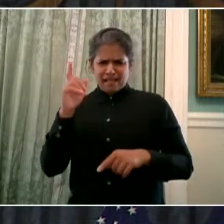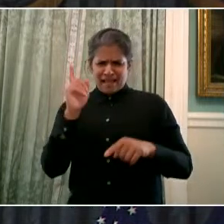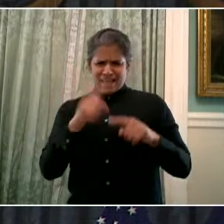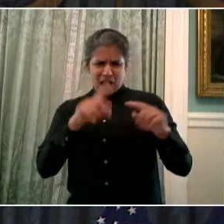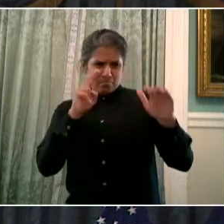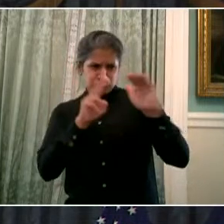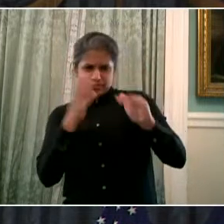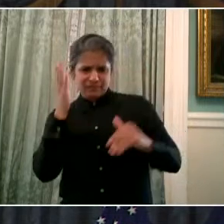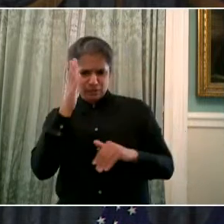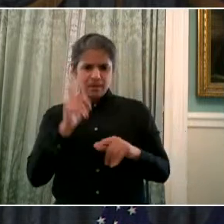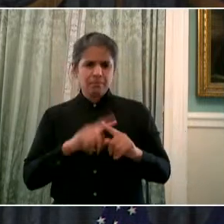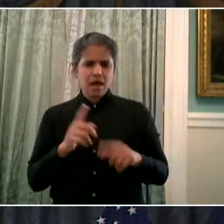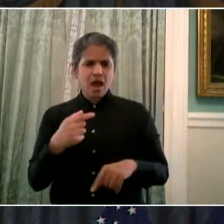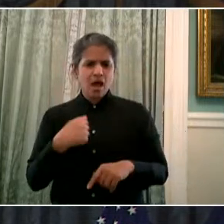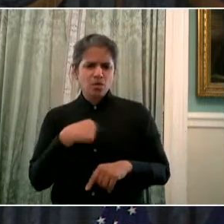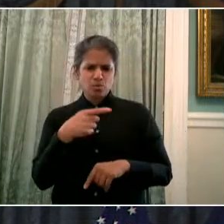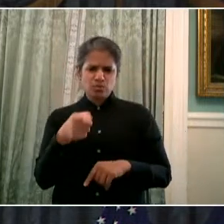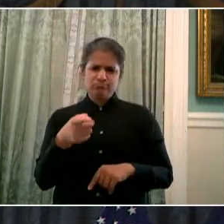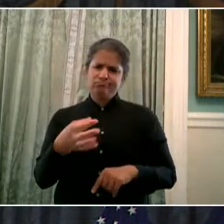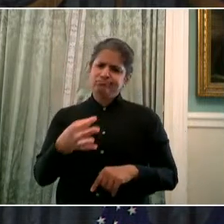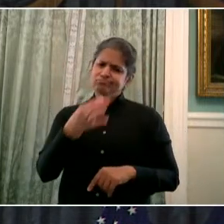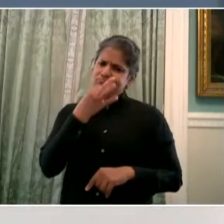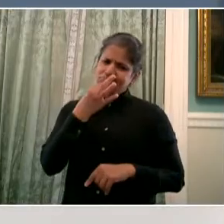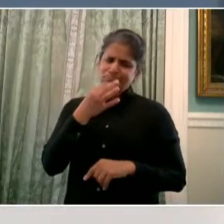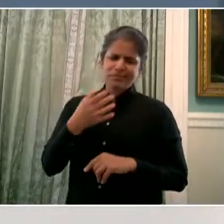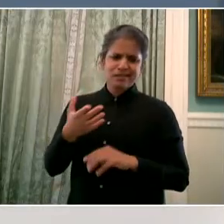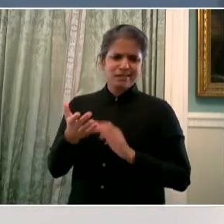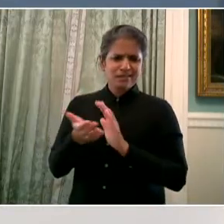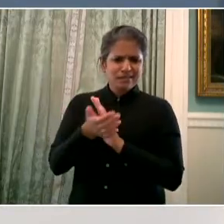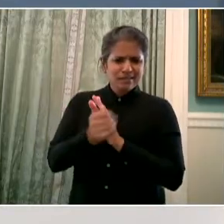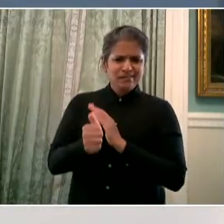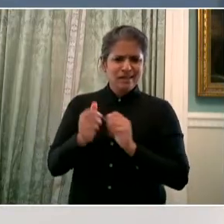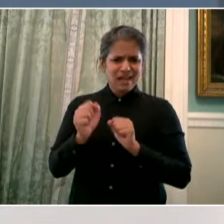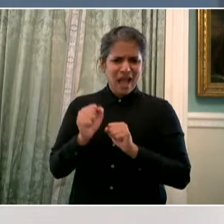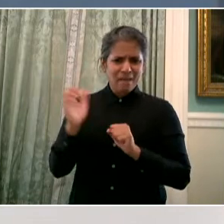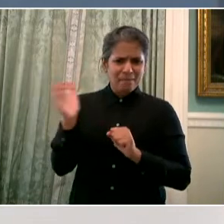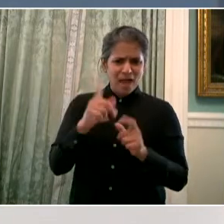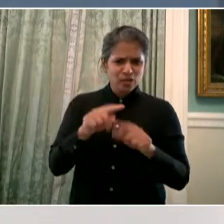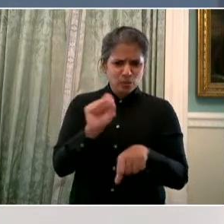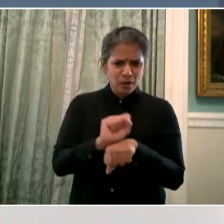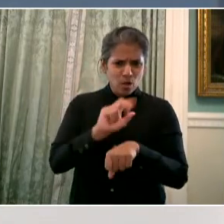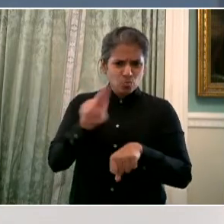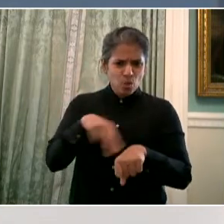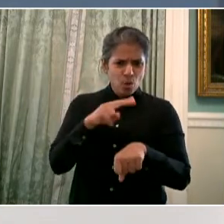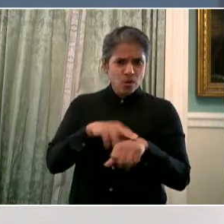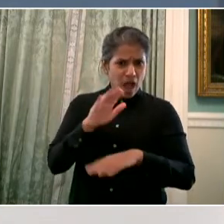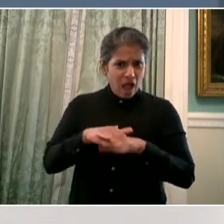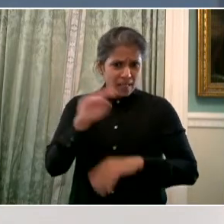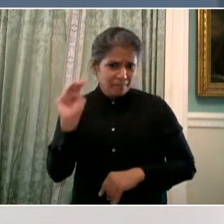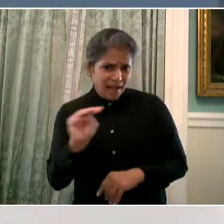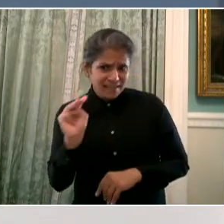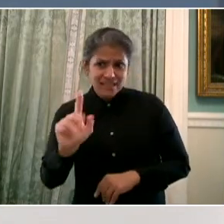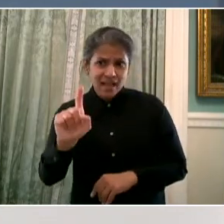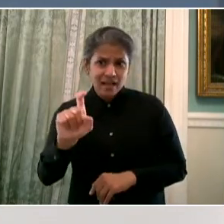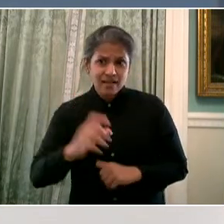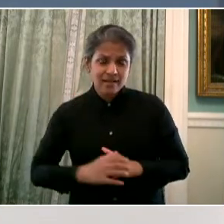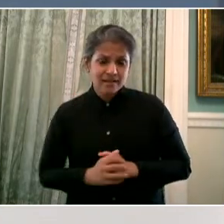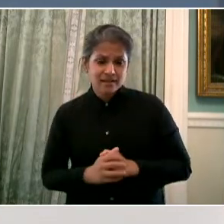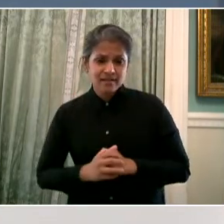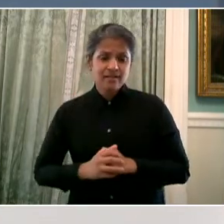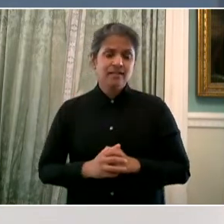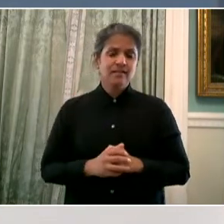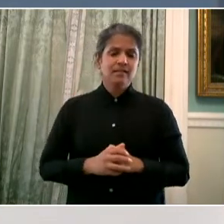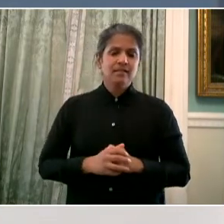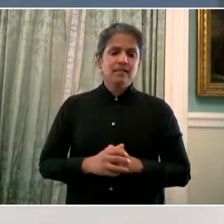able to return to work normally on Monday? As Commissioner Iscol has said, forecasting is a very difficult thing to do,